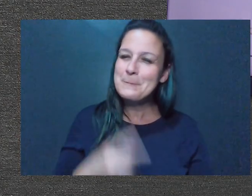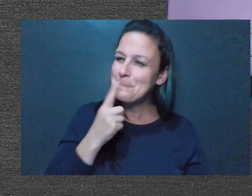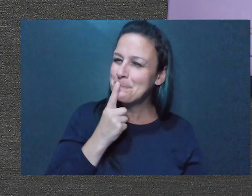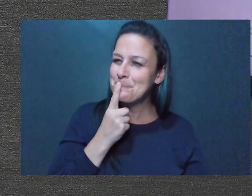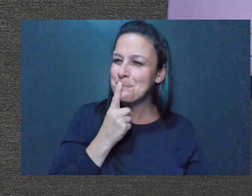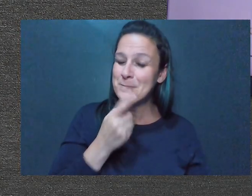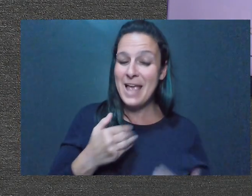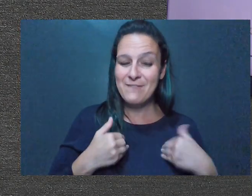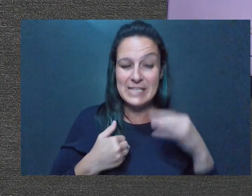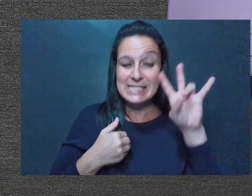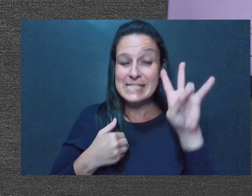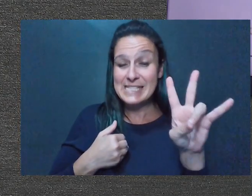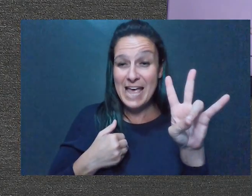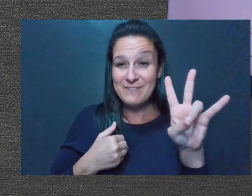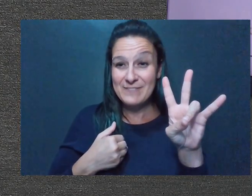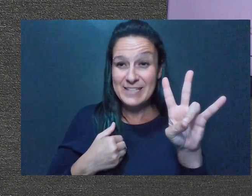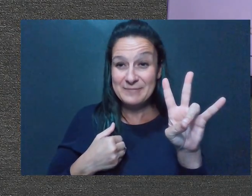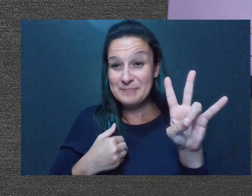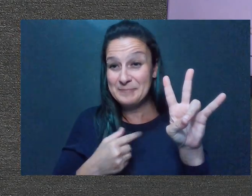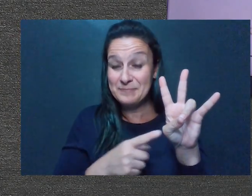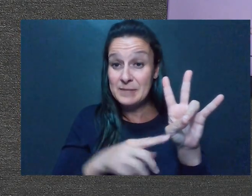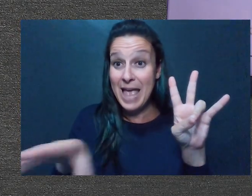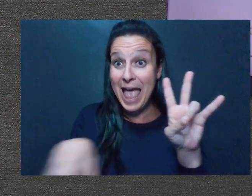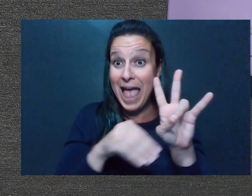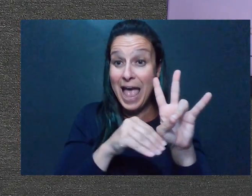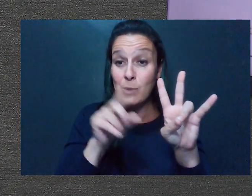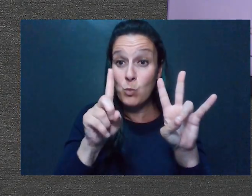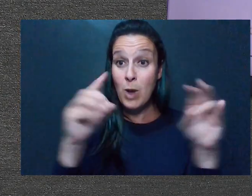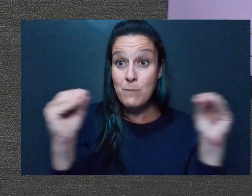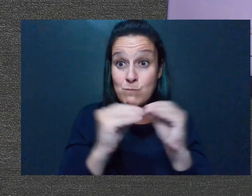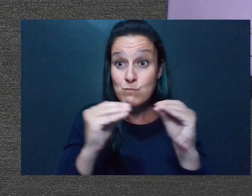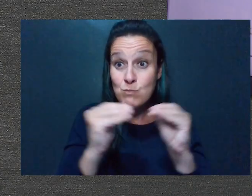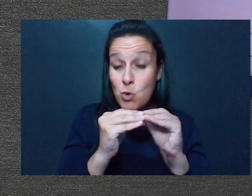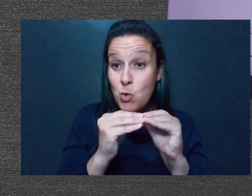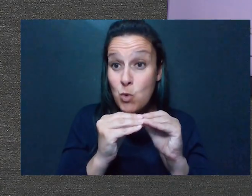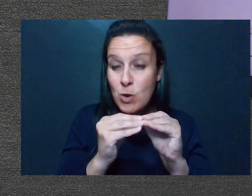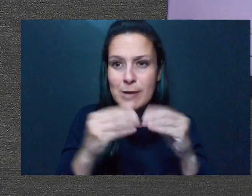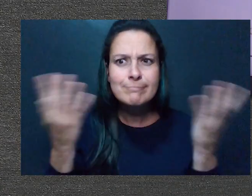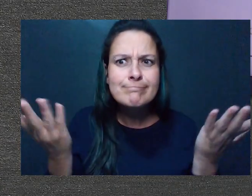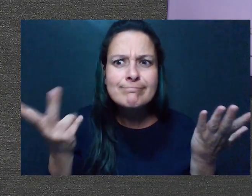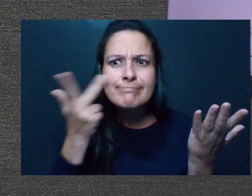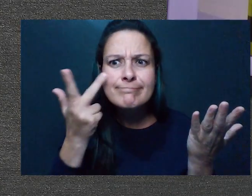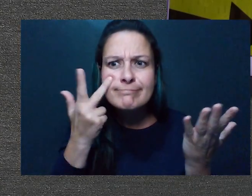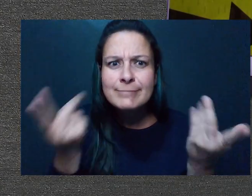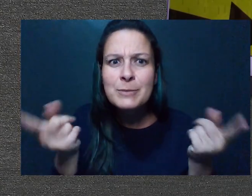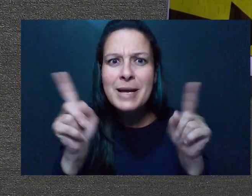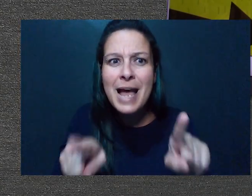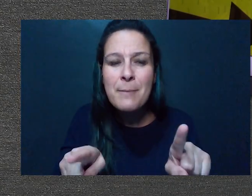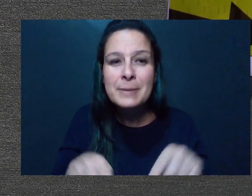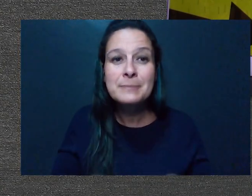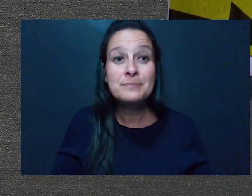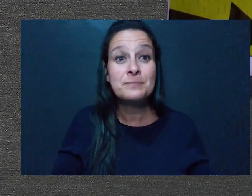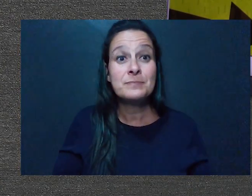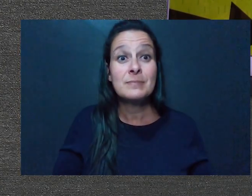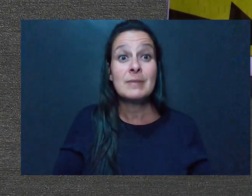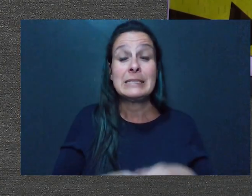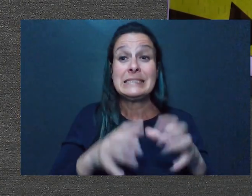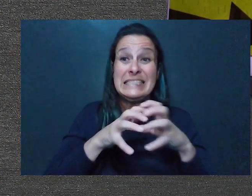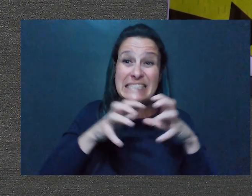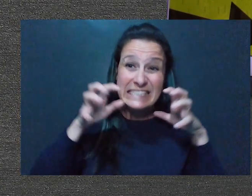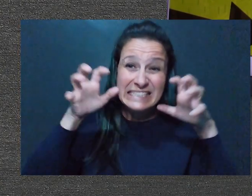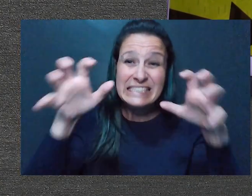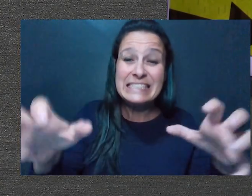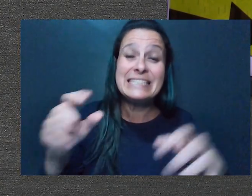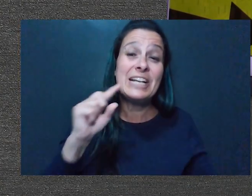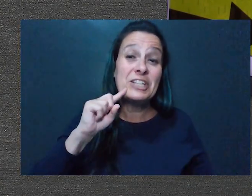He has 7. So if you add 1 more, let's see what happens. Lots of